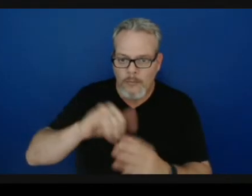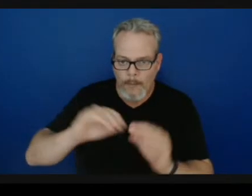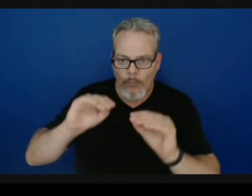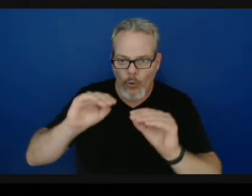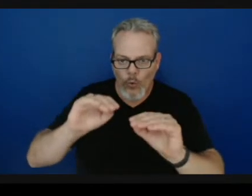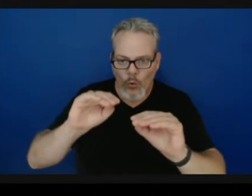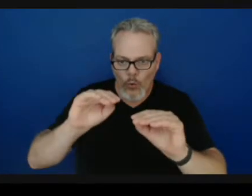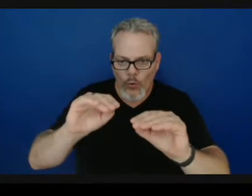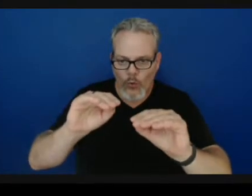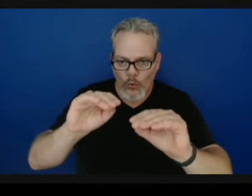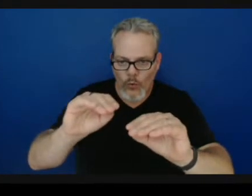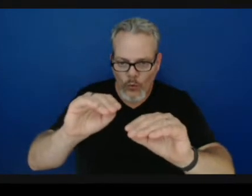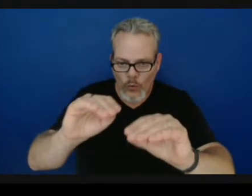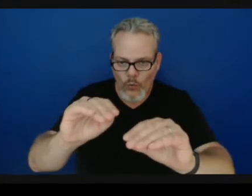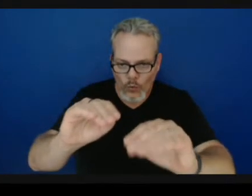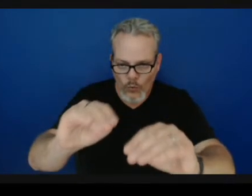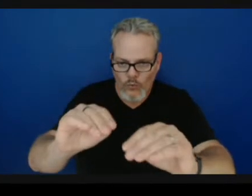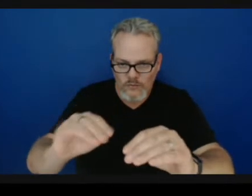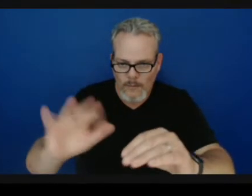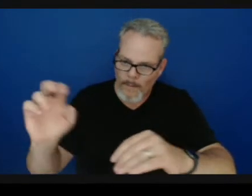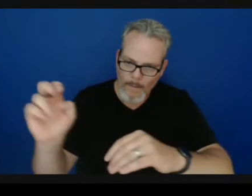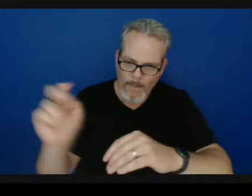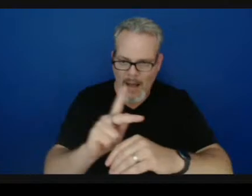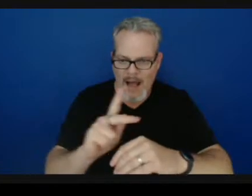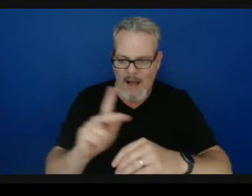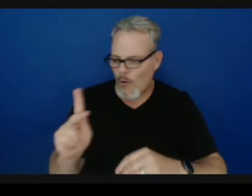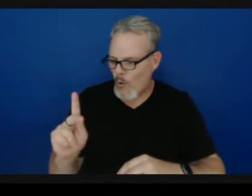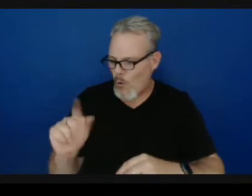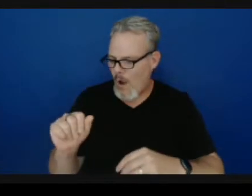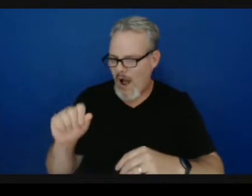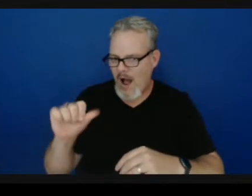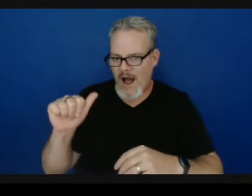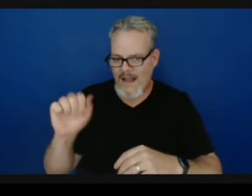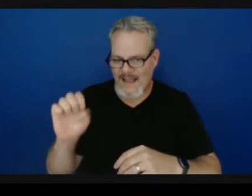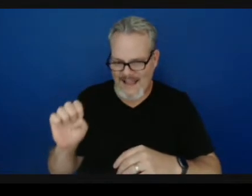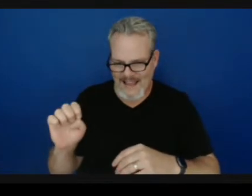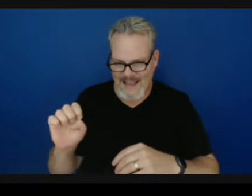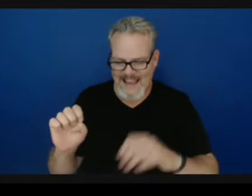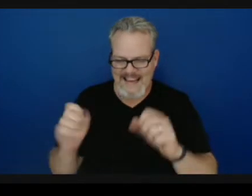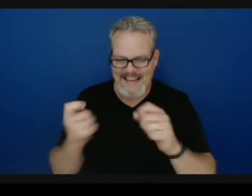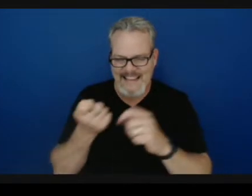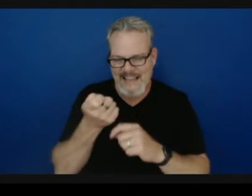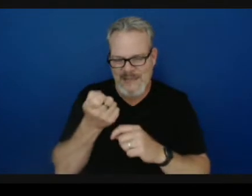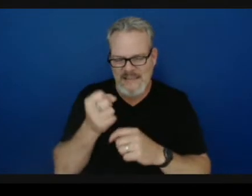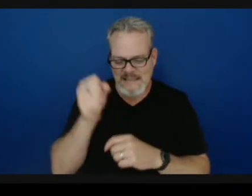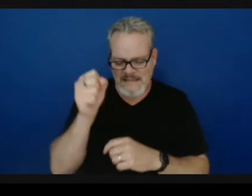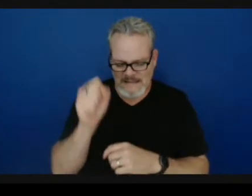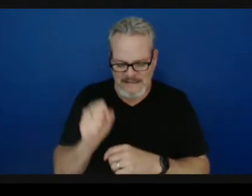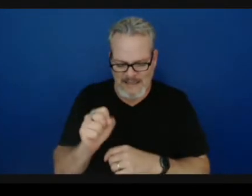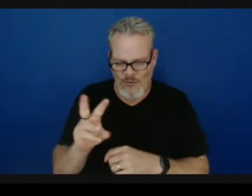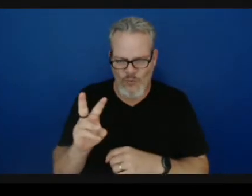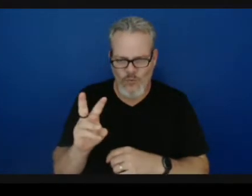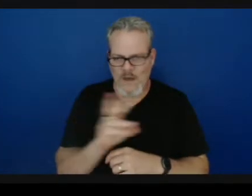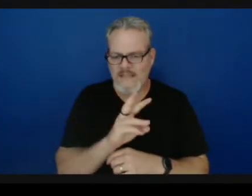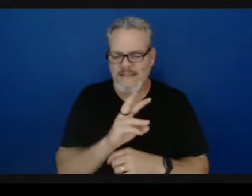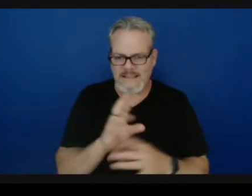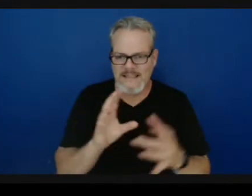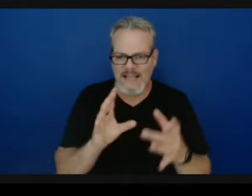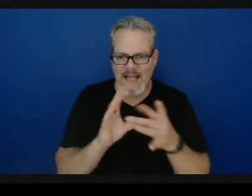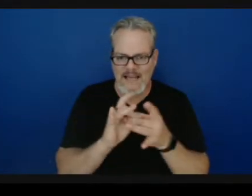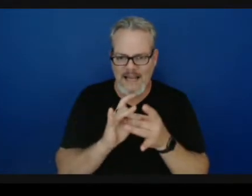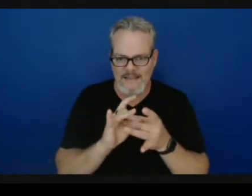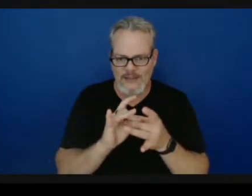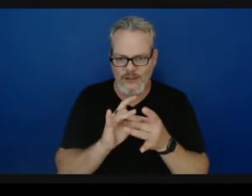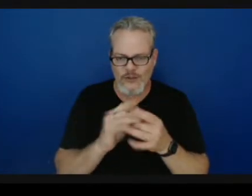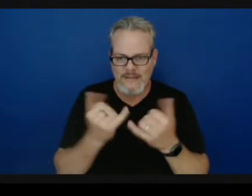forward, it's now back to the Kauai and perhaps a little bit in the southwest connector as well. Going forward